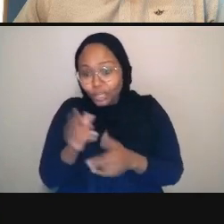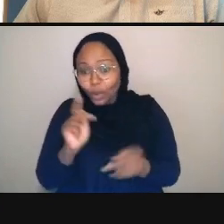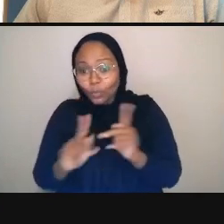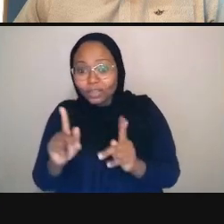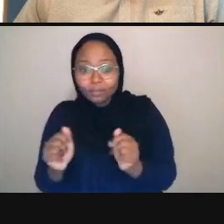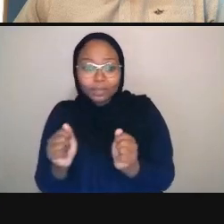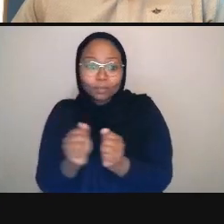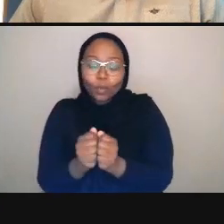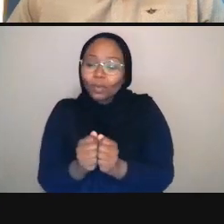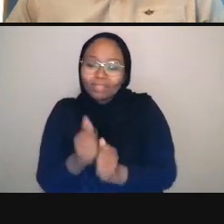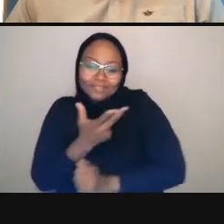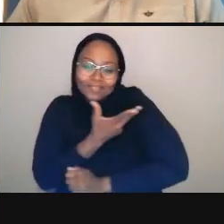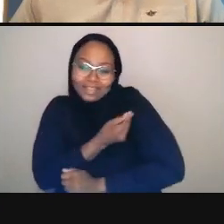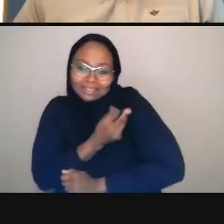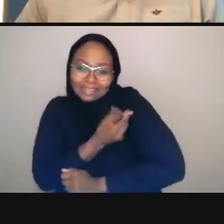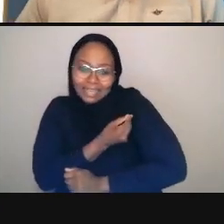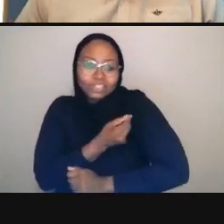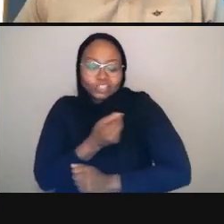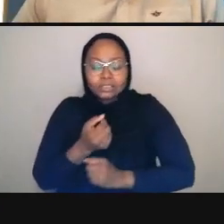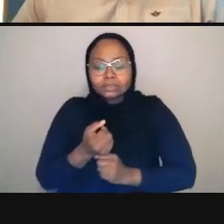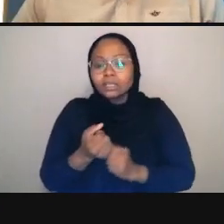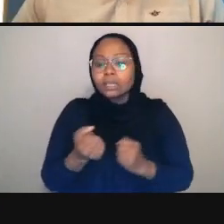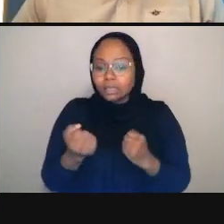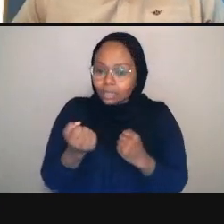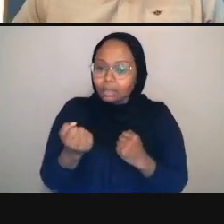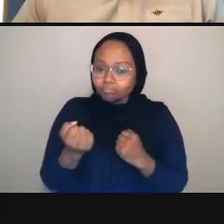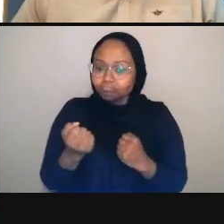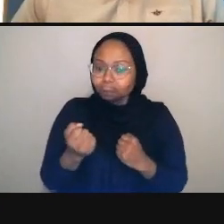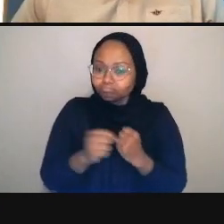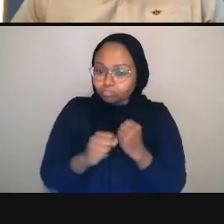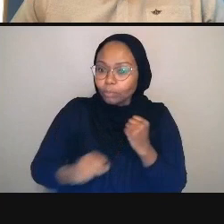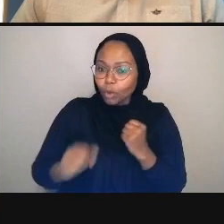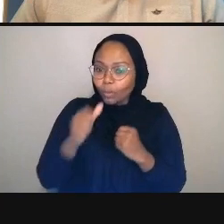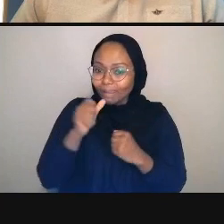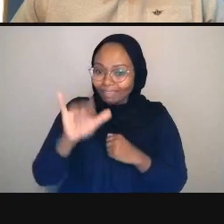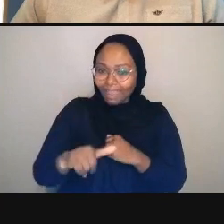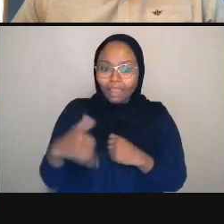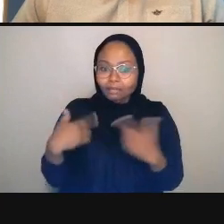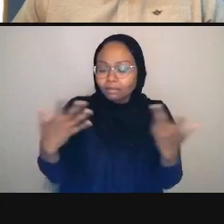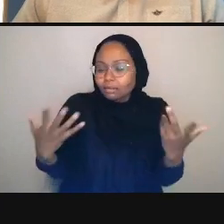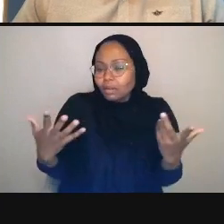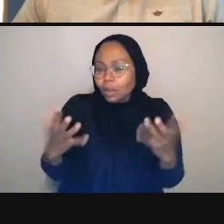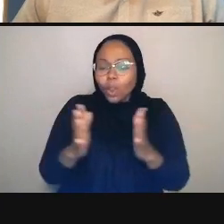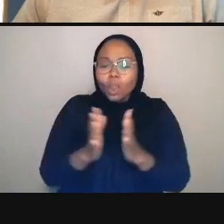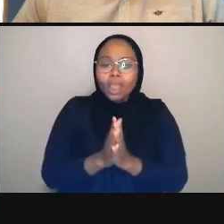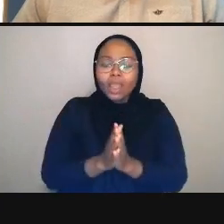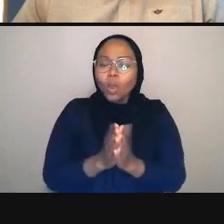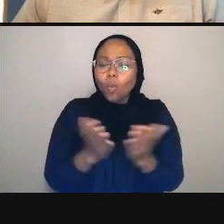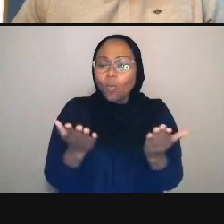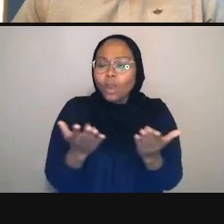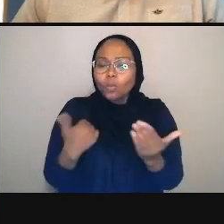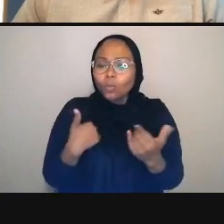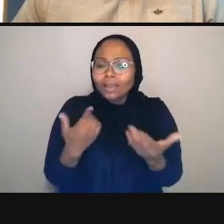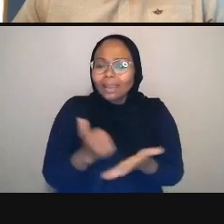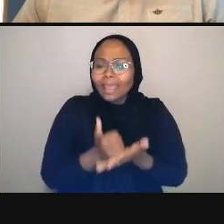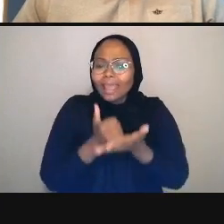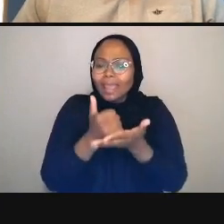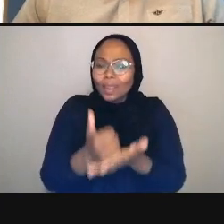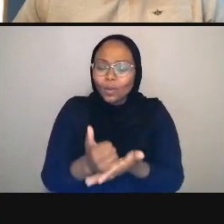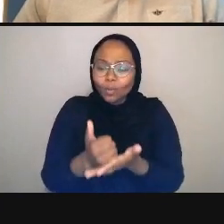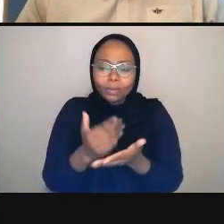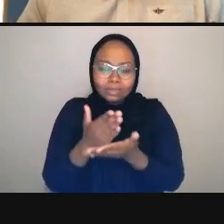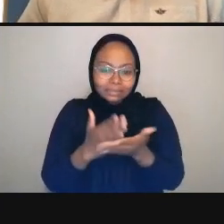promotion efforts? And in your opinion, what kind of public health messages and messaging what might alleviate some of the skepticism that we're really struggling